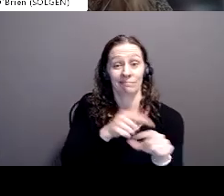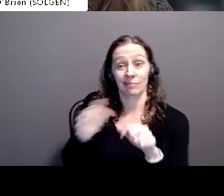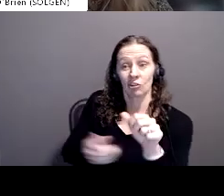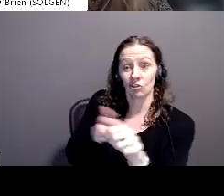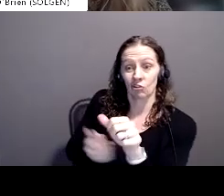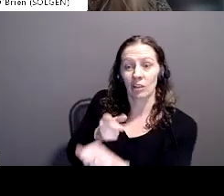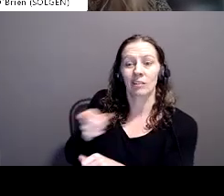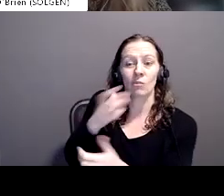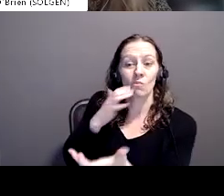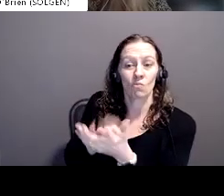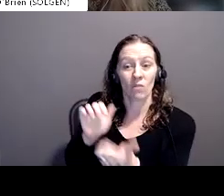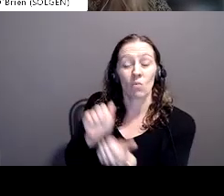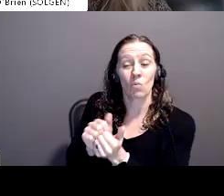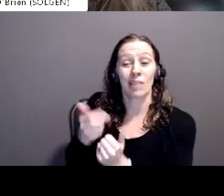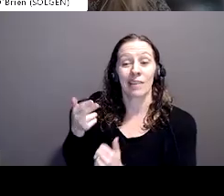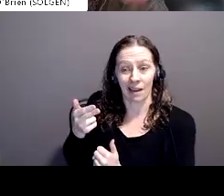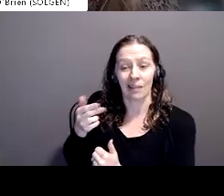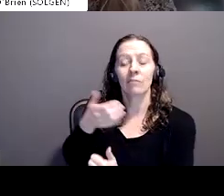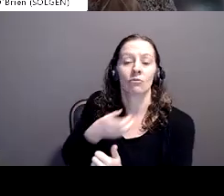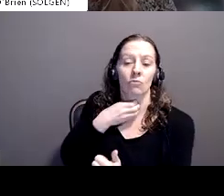gun and had threatened to kill her.